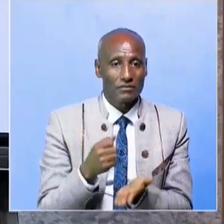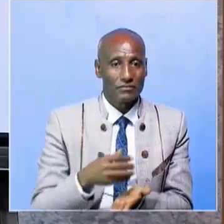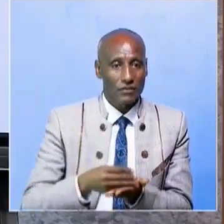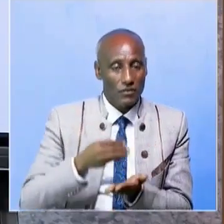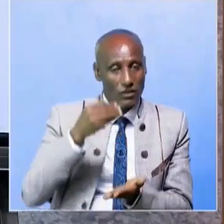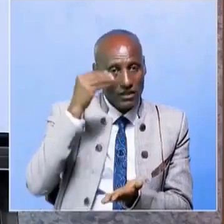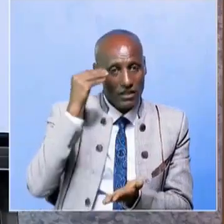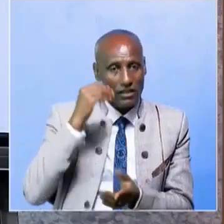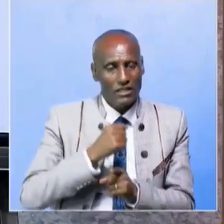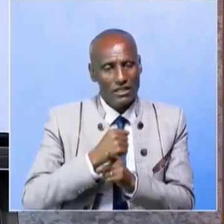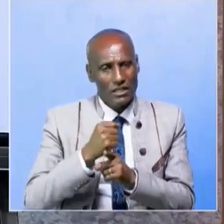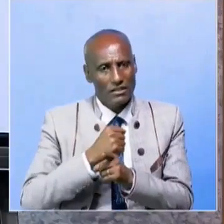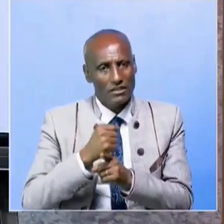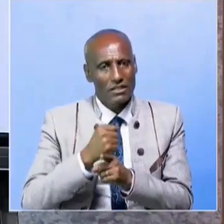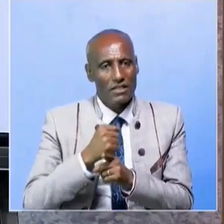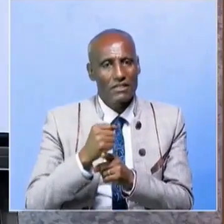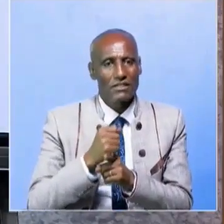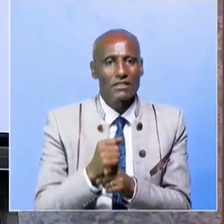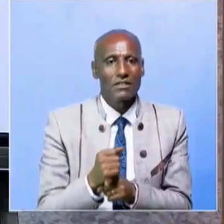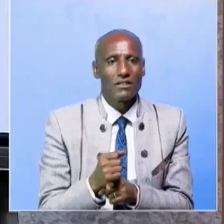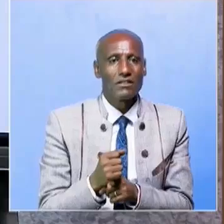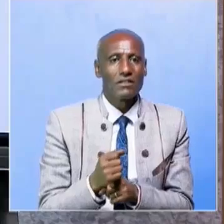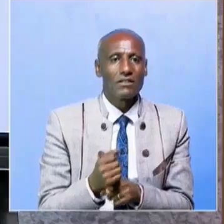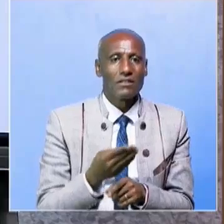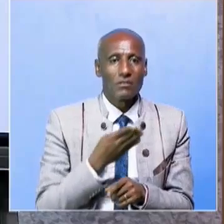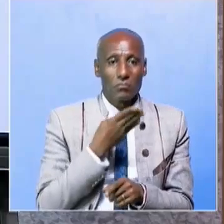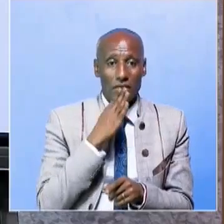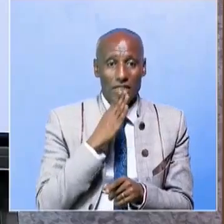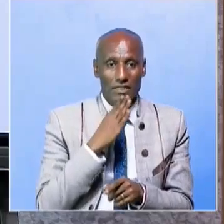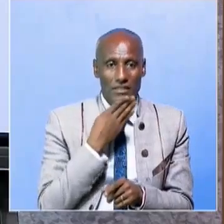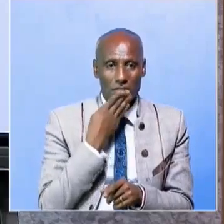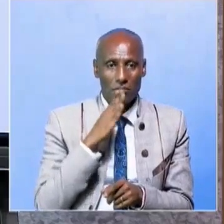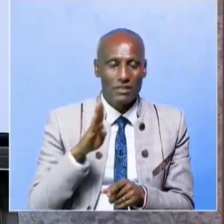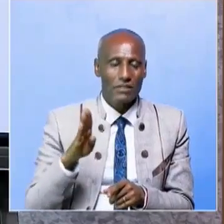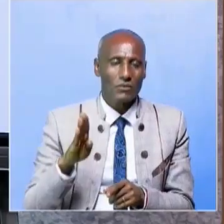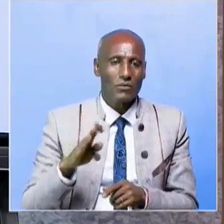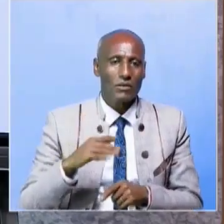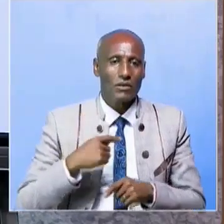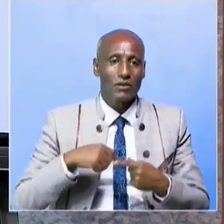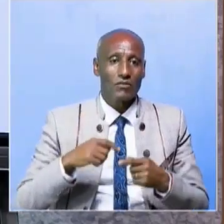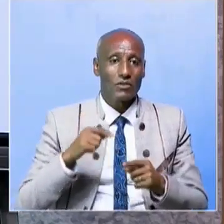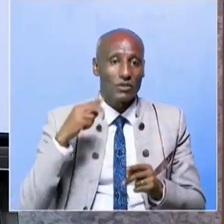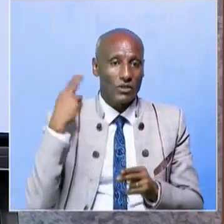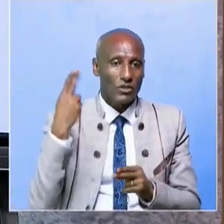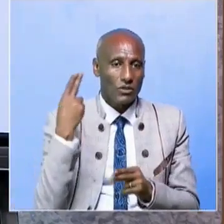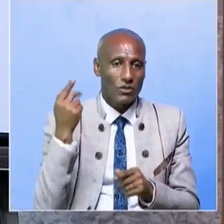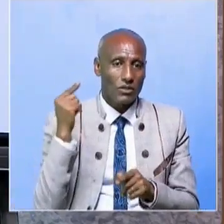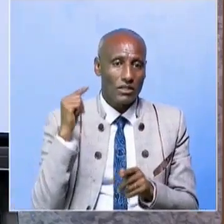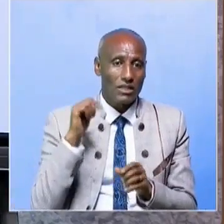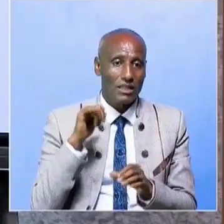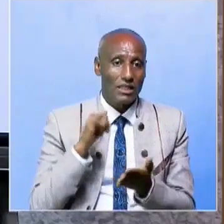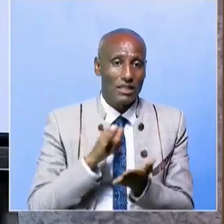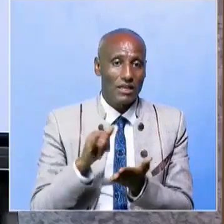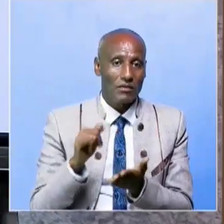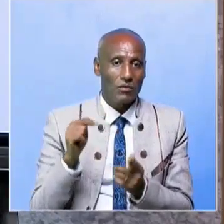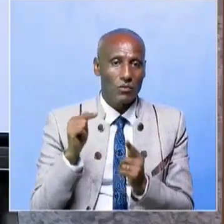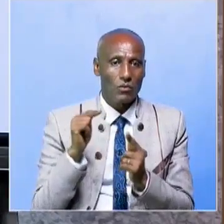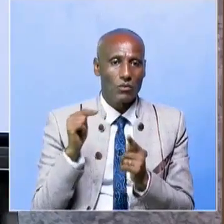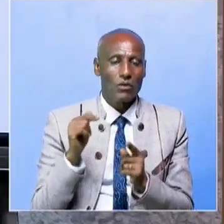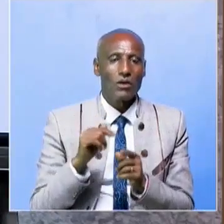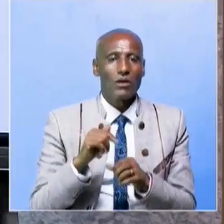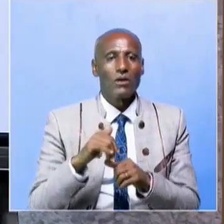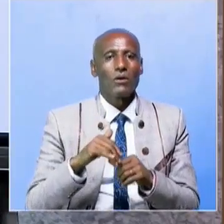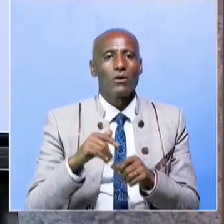and did exercise on them, but we also have to use them when we're talking and when we're